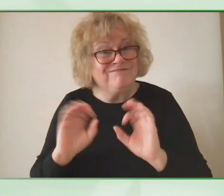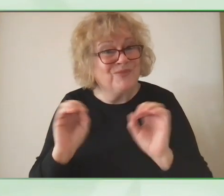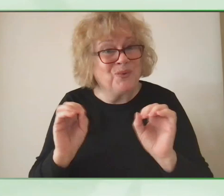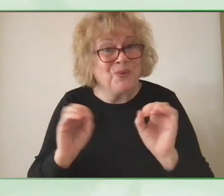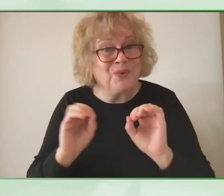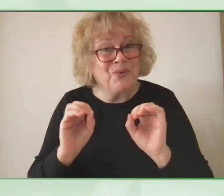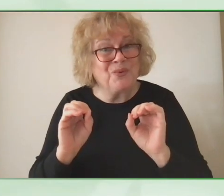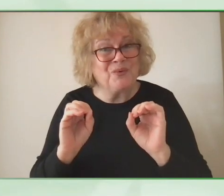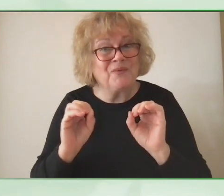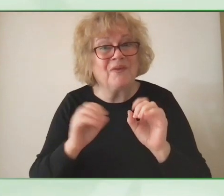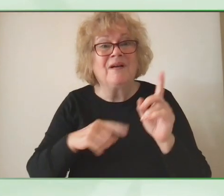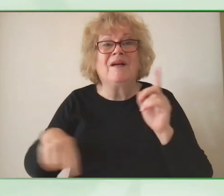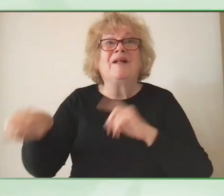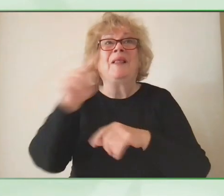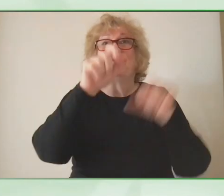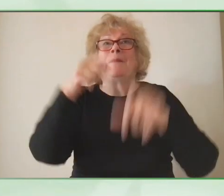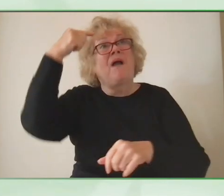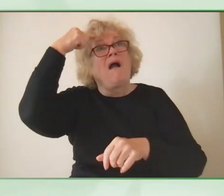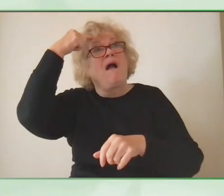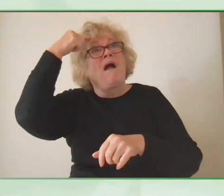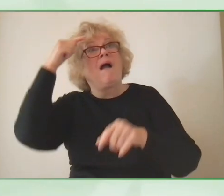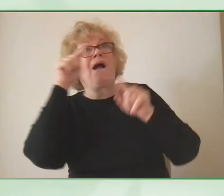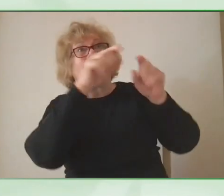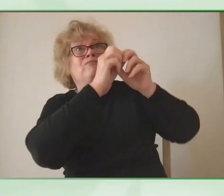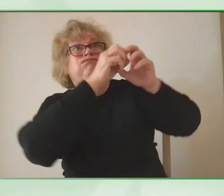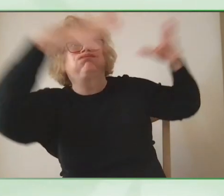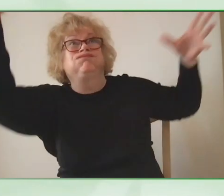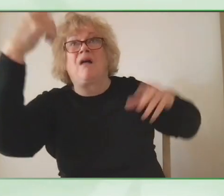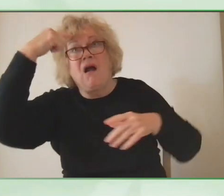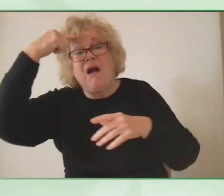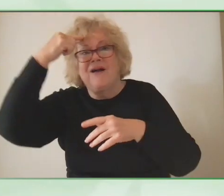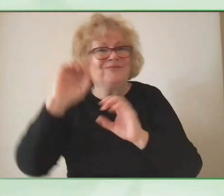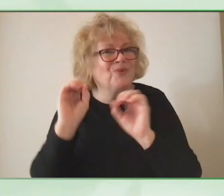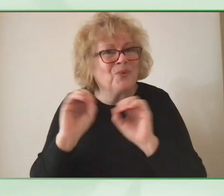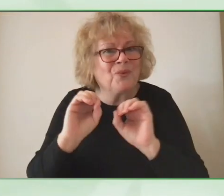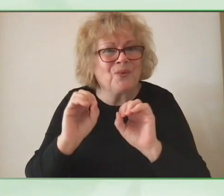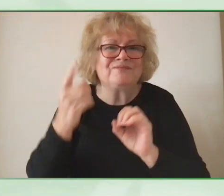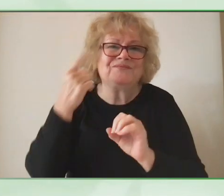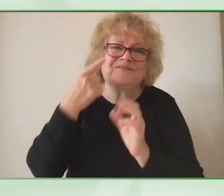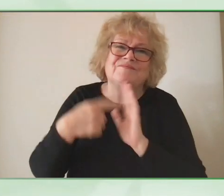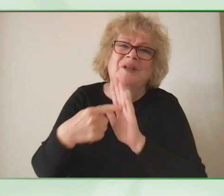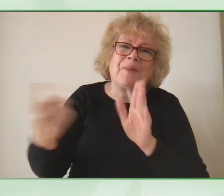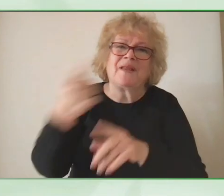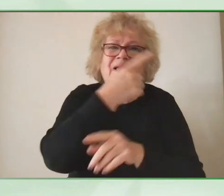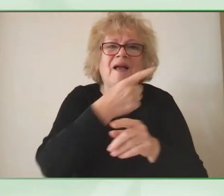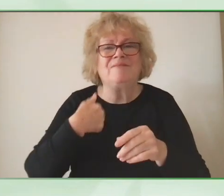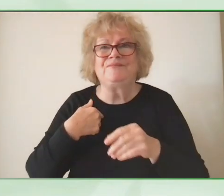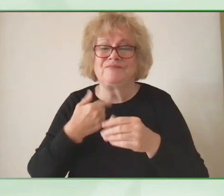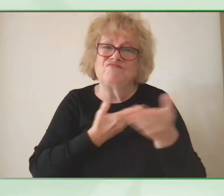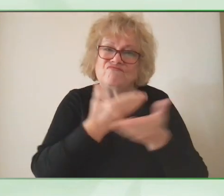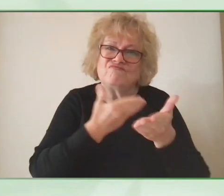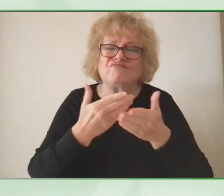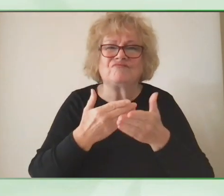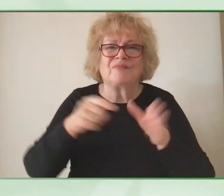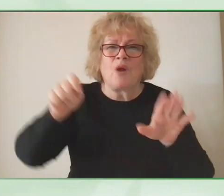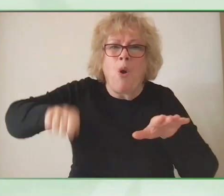people, only sue, because if there is anything which is not good, yeah, on a website, for example,